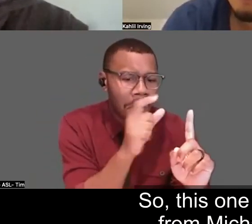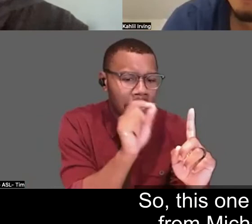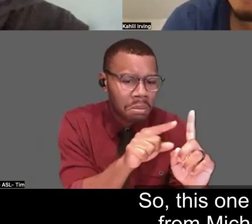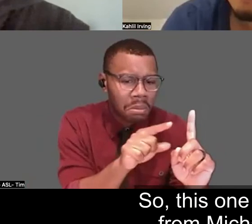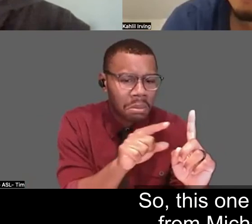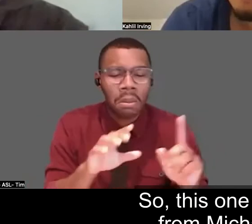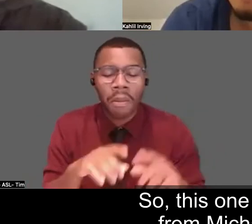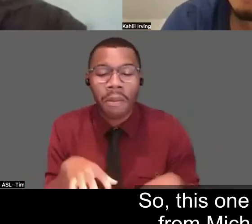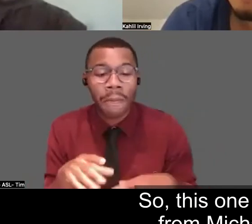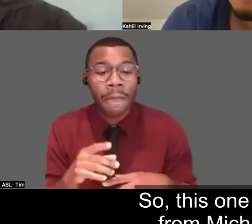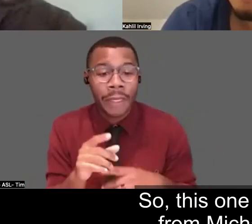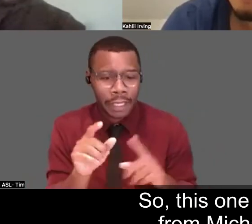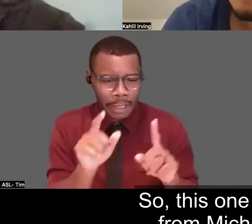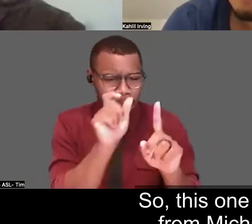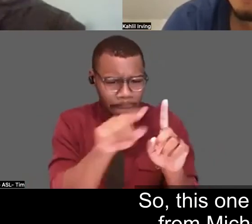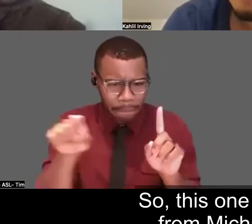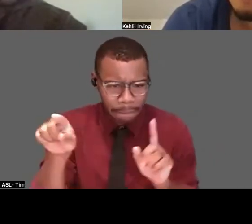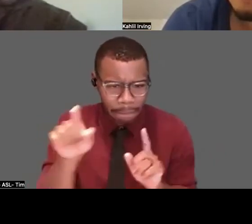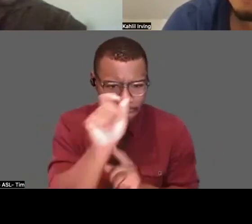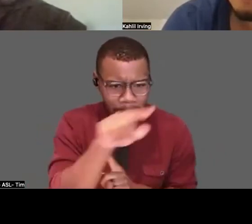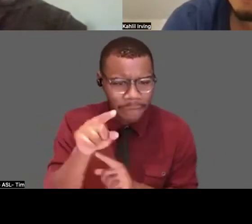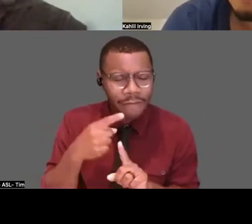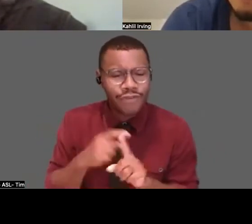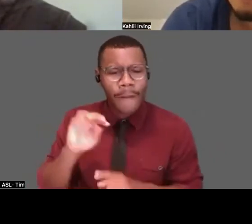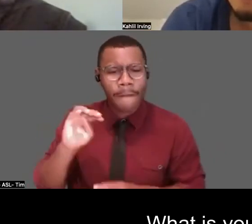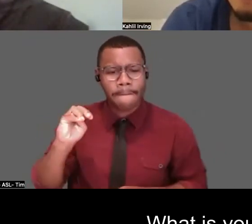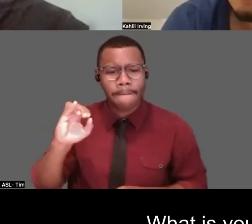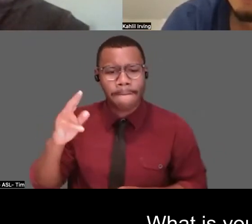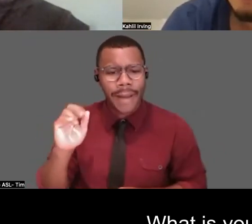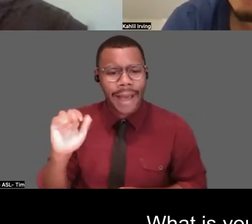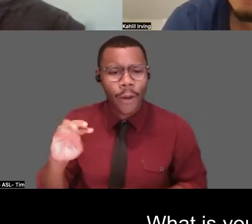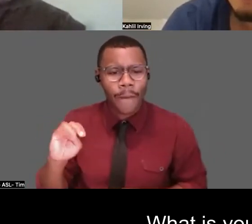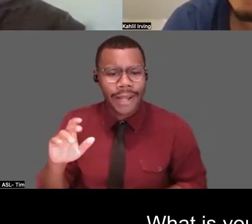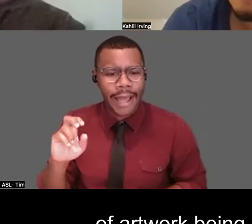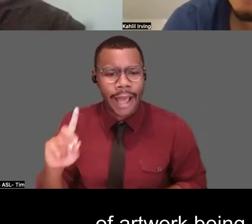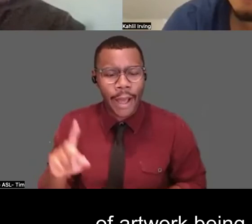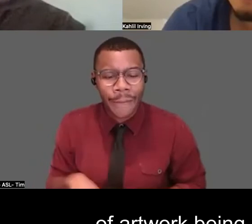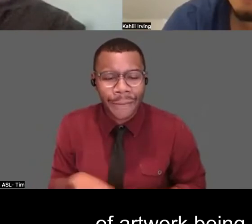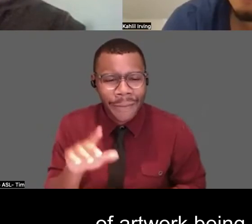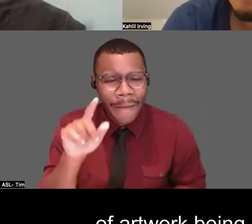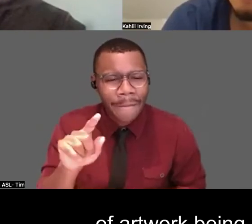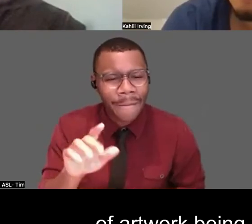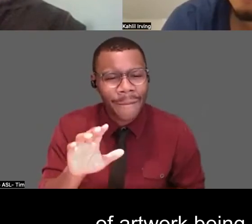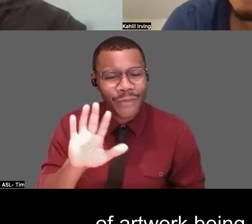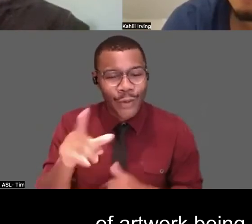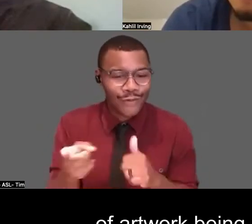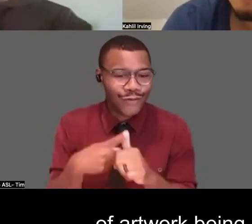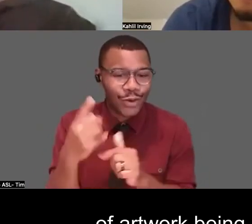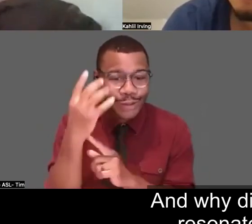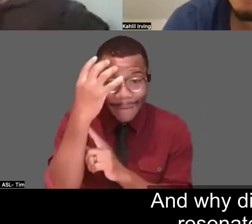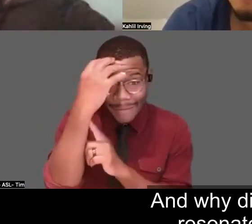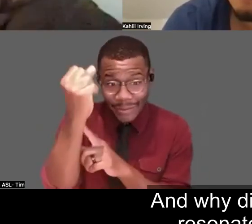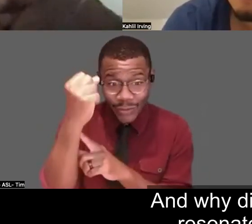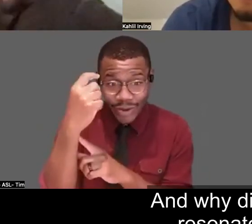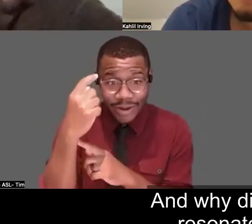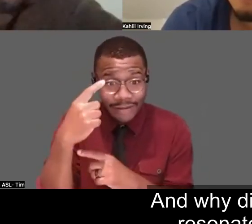this one is for everyone, from Michael McLeod. What is your first memory of artwork being meaningful for you,